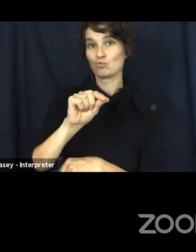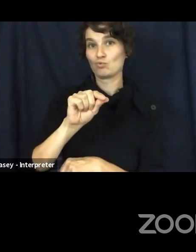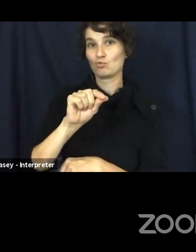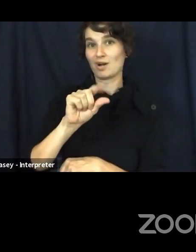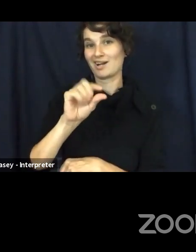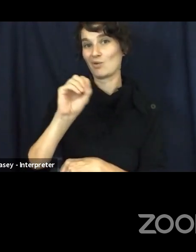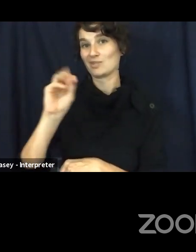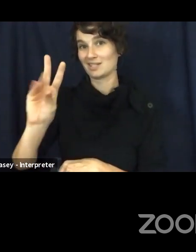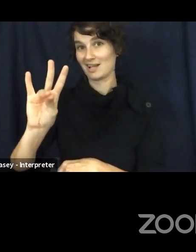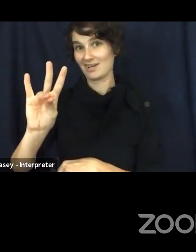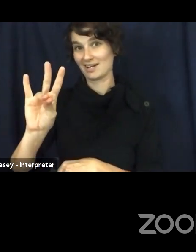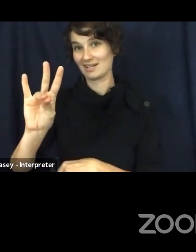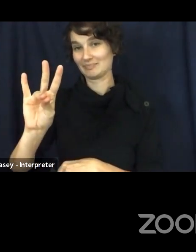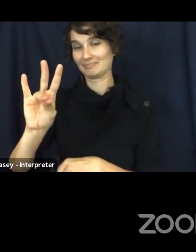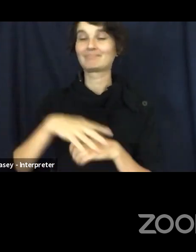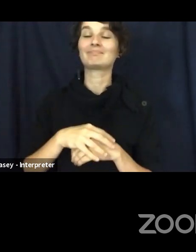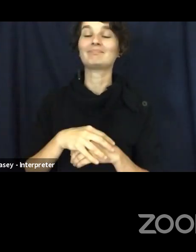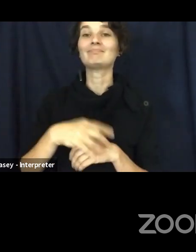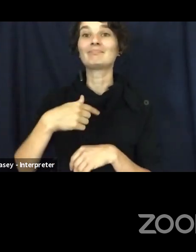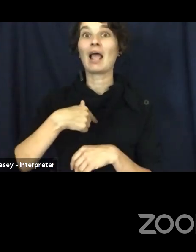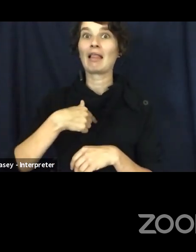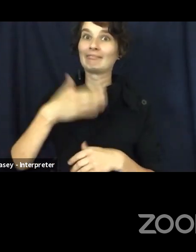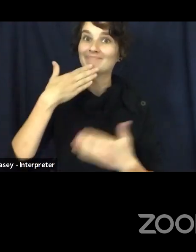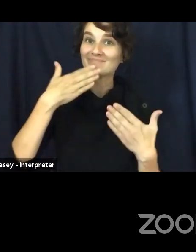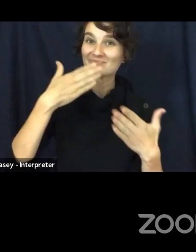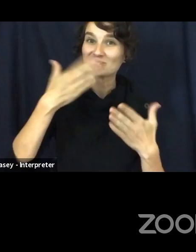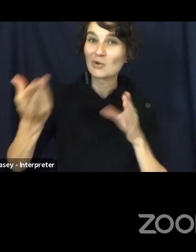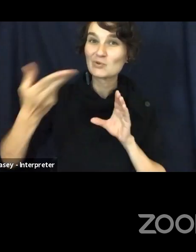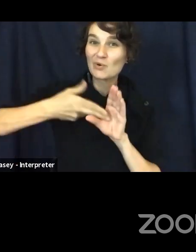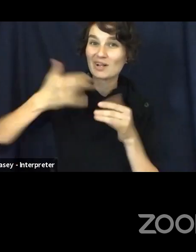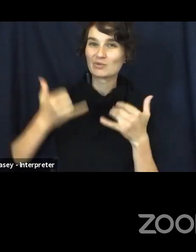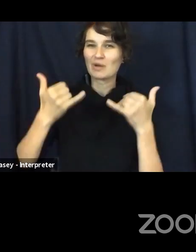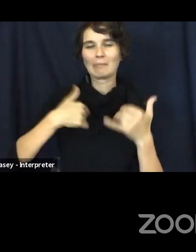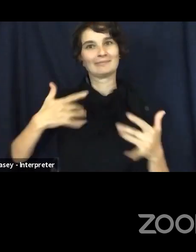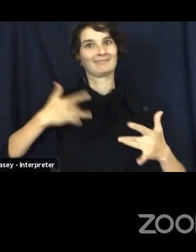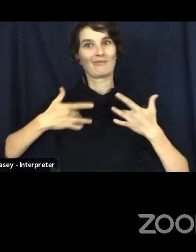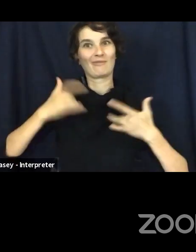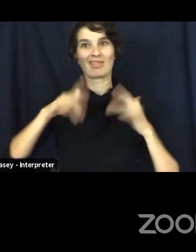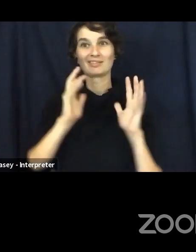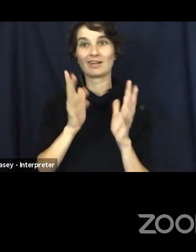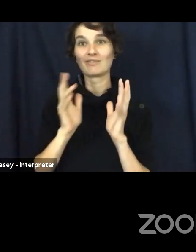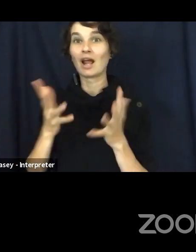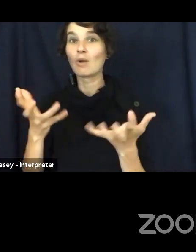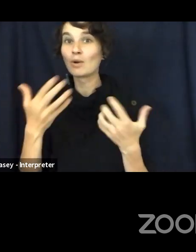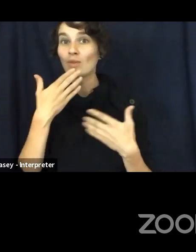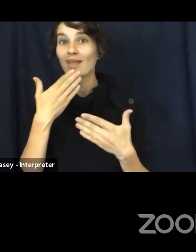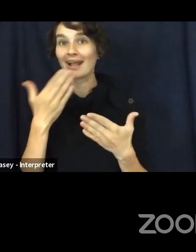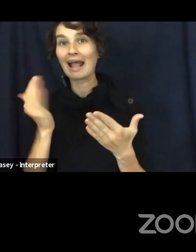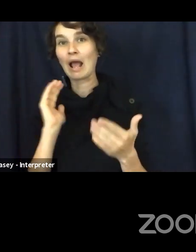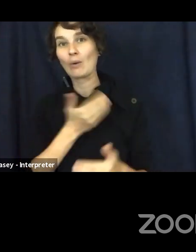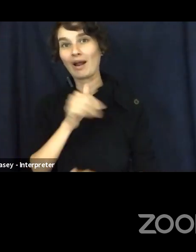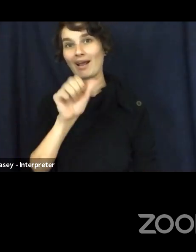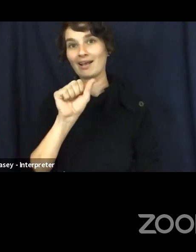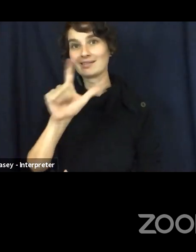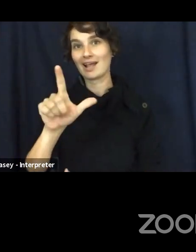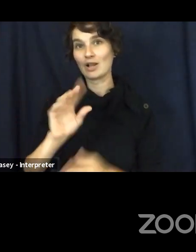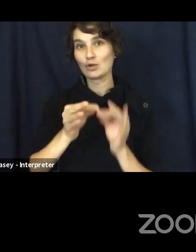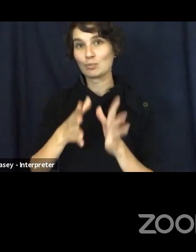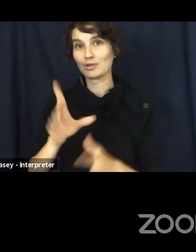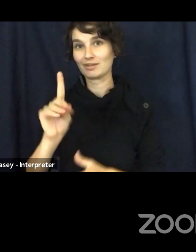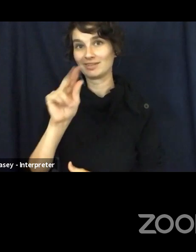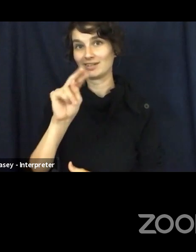I'd like to thank you all for joining us here today. Very excited for this conversation. I'd also like to thank our ASL interpreter, Danny Casey, who you can